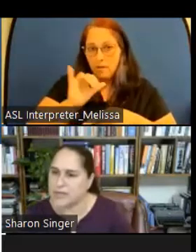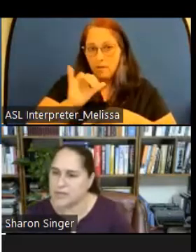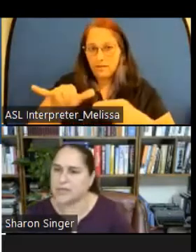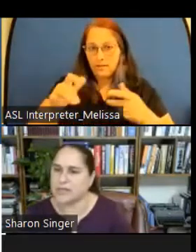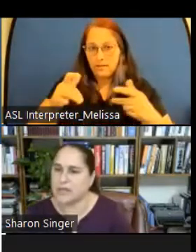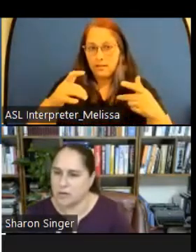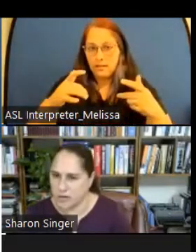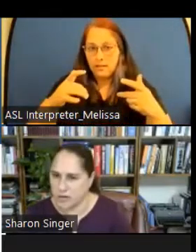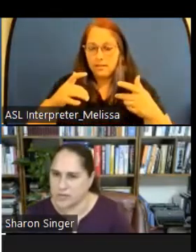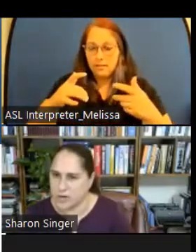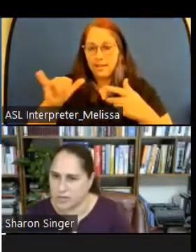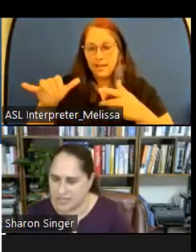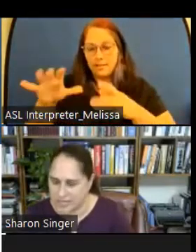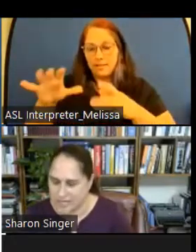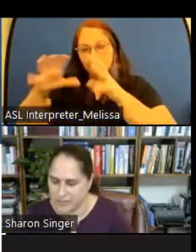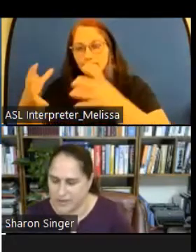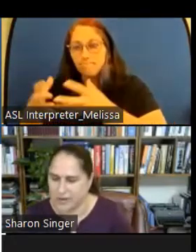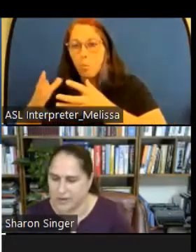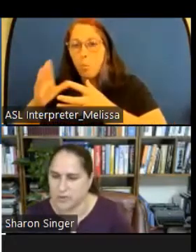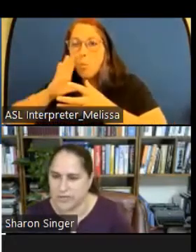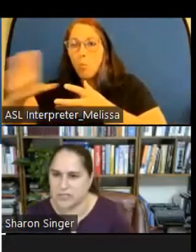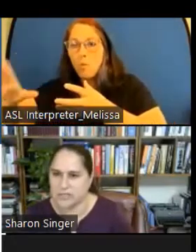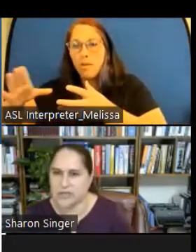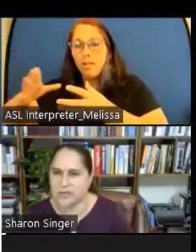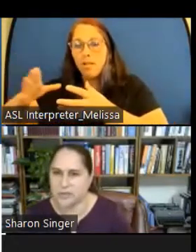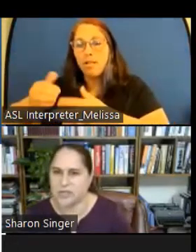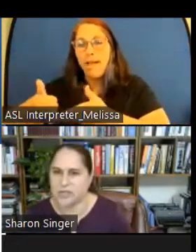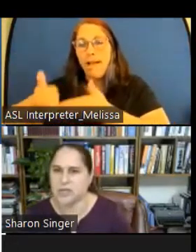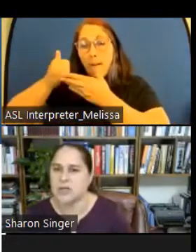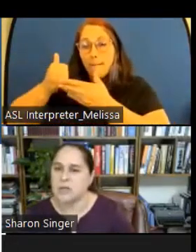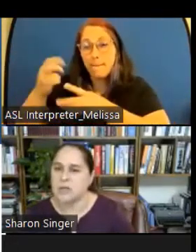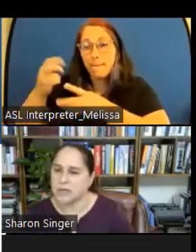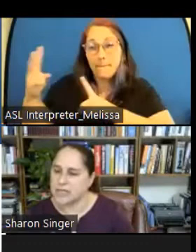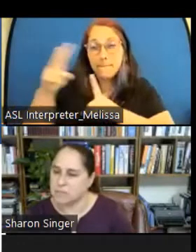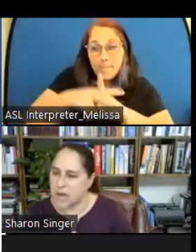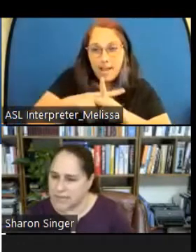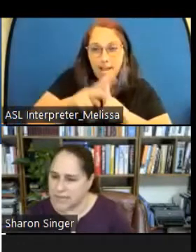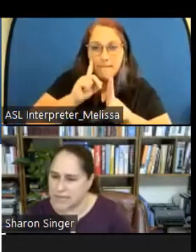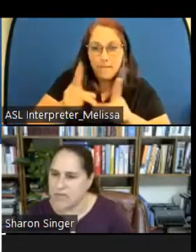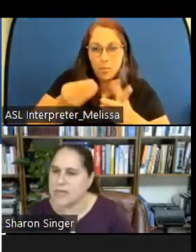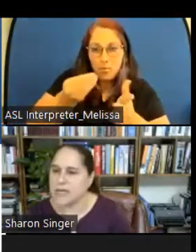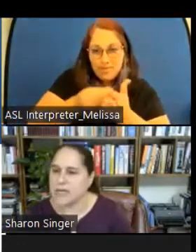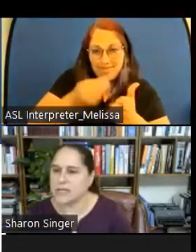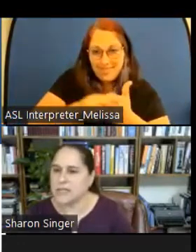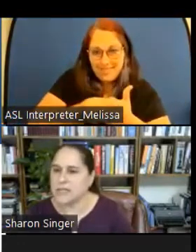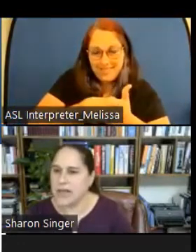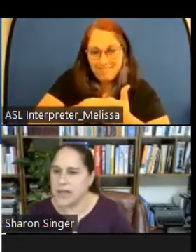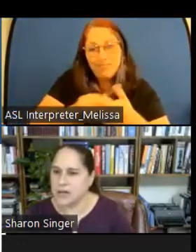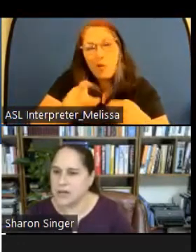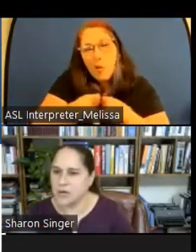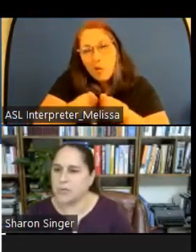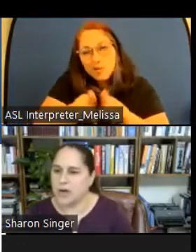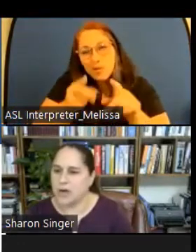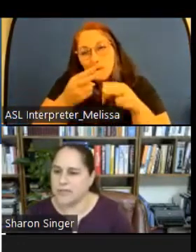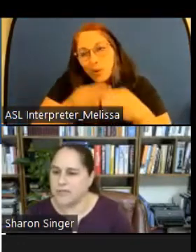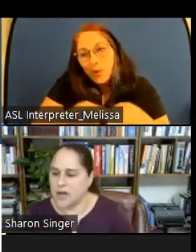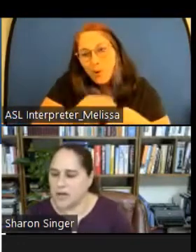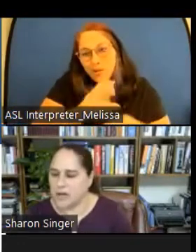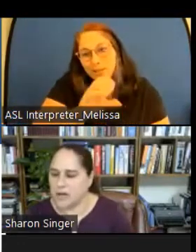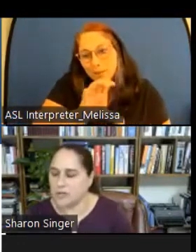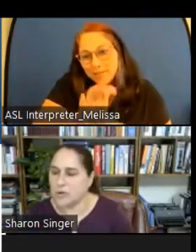funds that are also called continuum of care. So it is a little confusing, but this body is a group